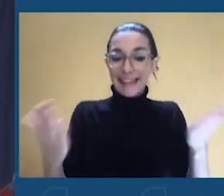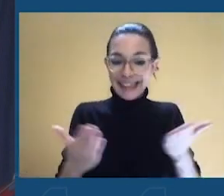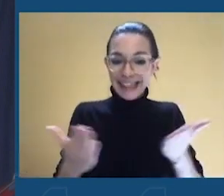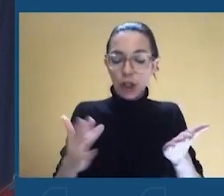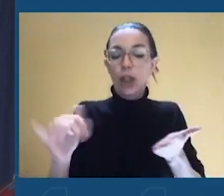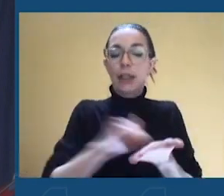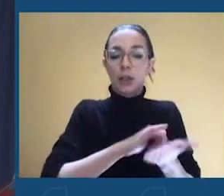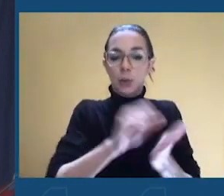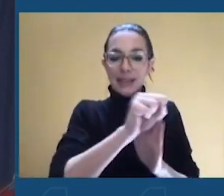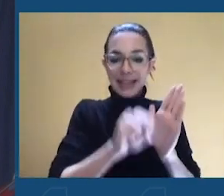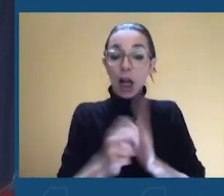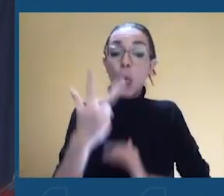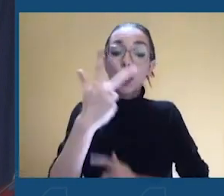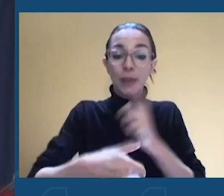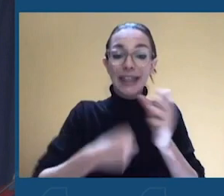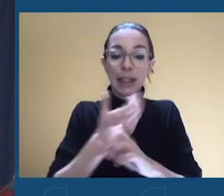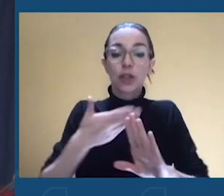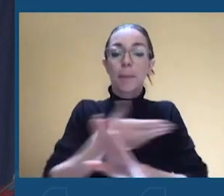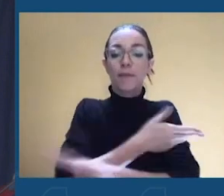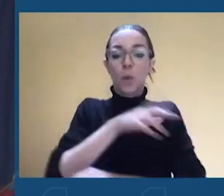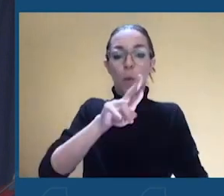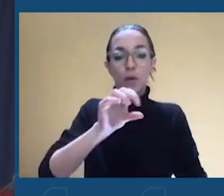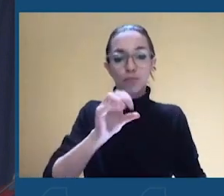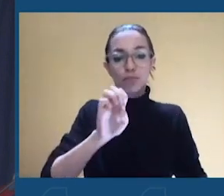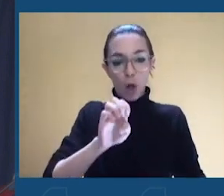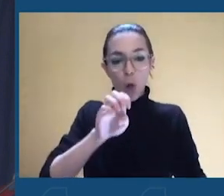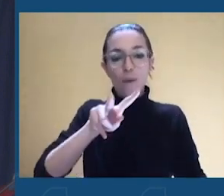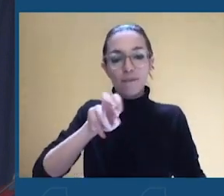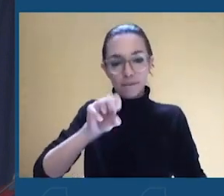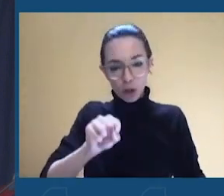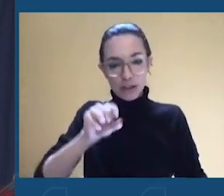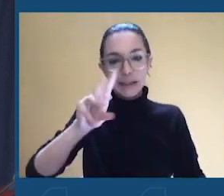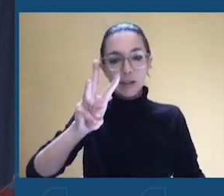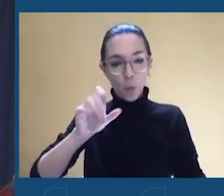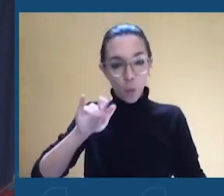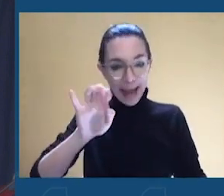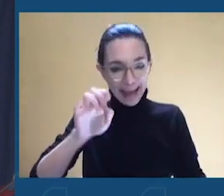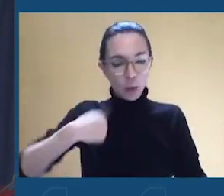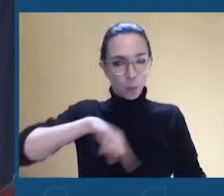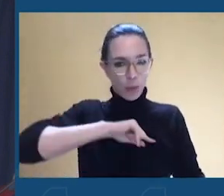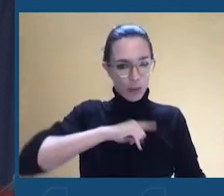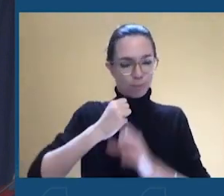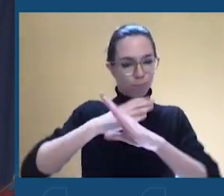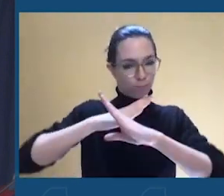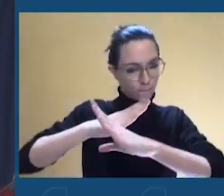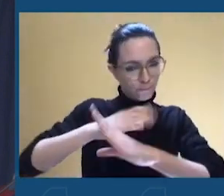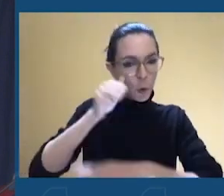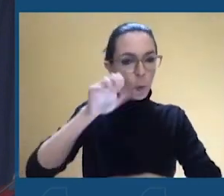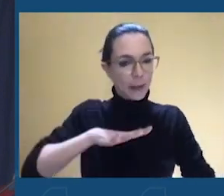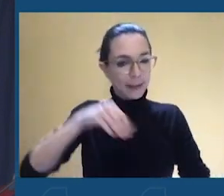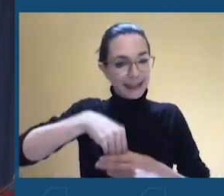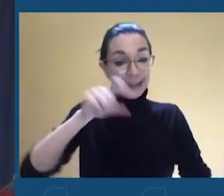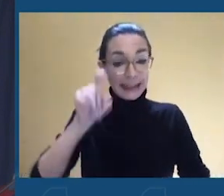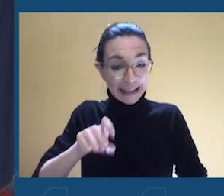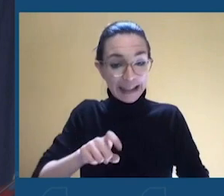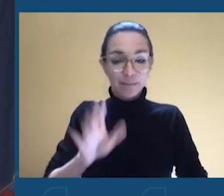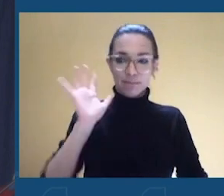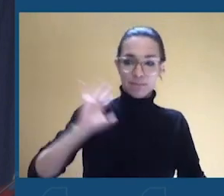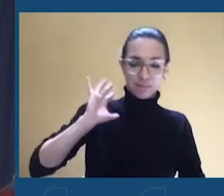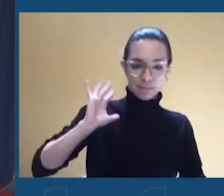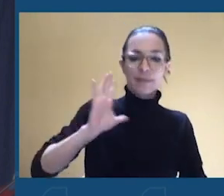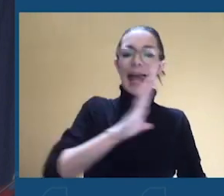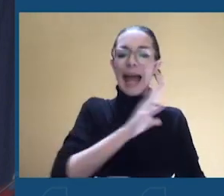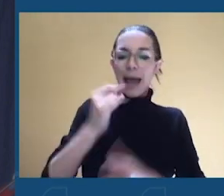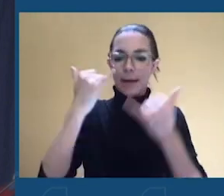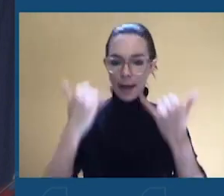before Roe v. Wade. We were there for women in need at the time, and we'll be there for them now. Because we believe